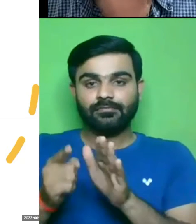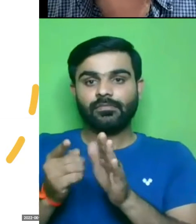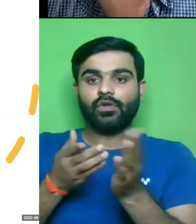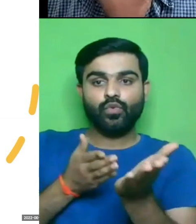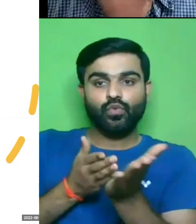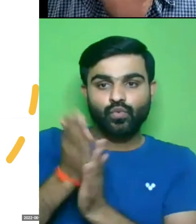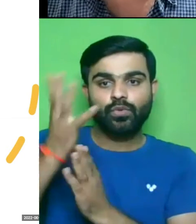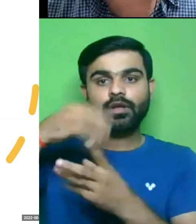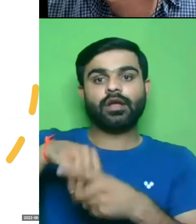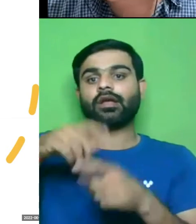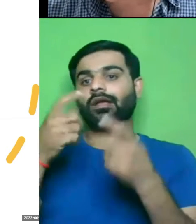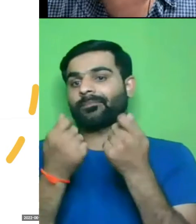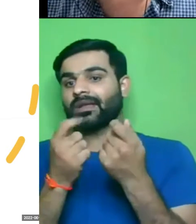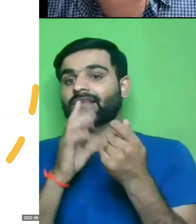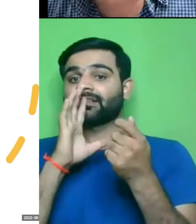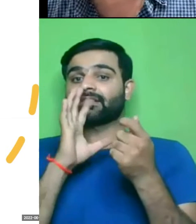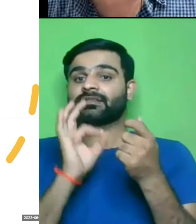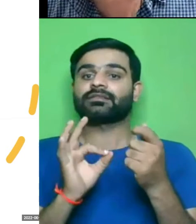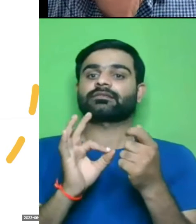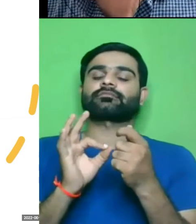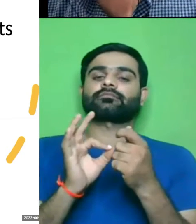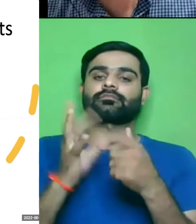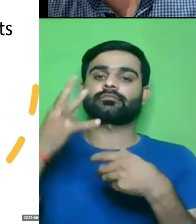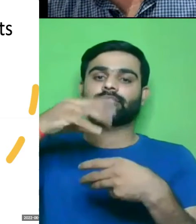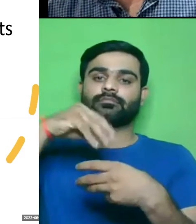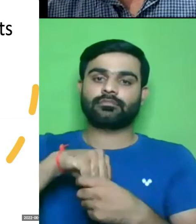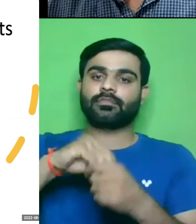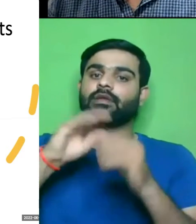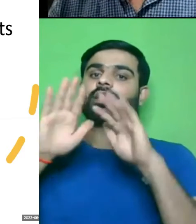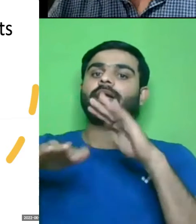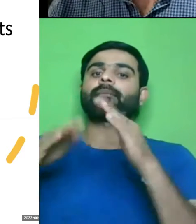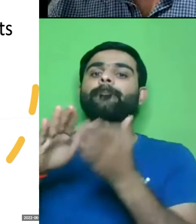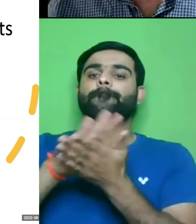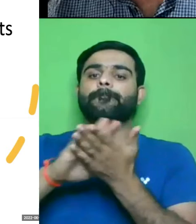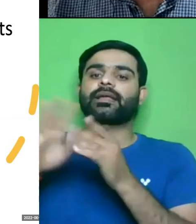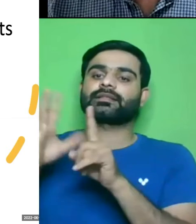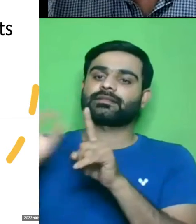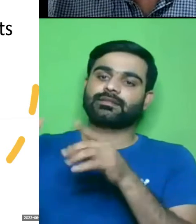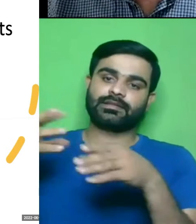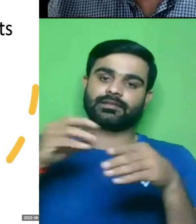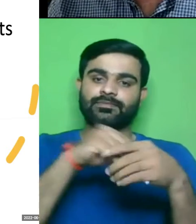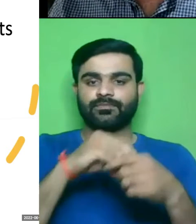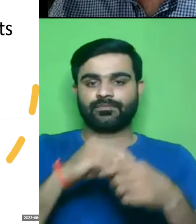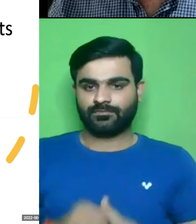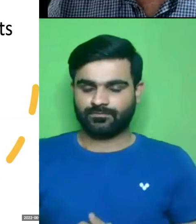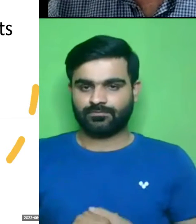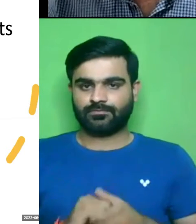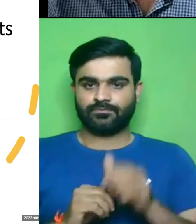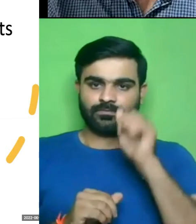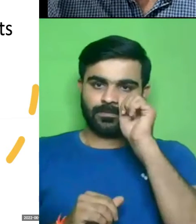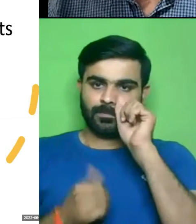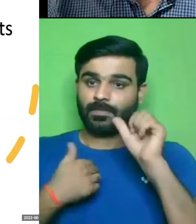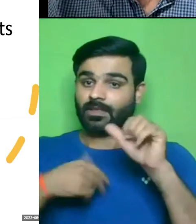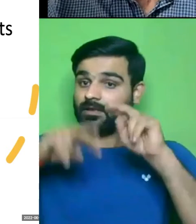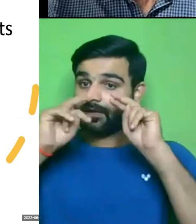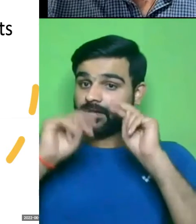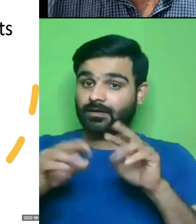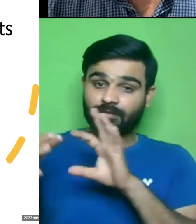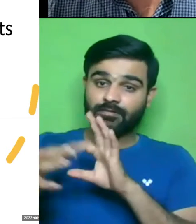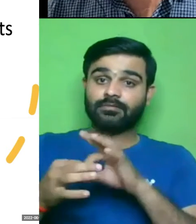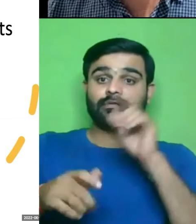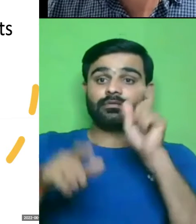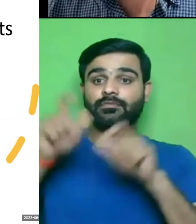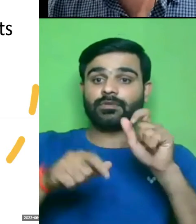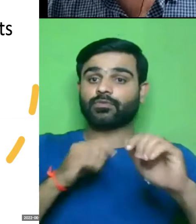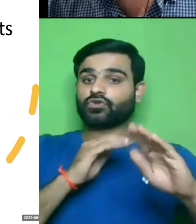that costs are actually incurred and how they're being spent on. And so we need to determine people's support